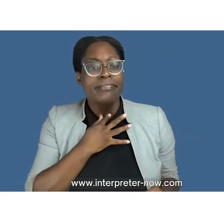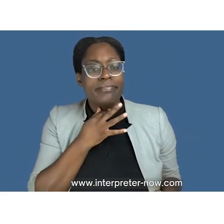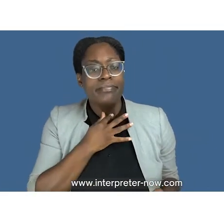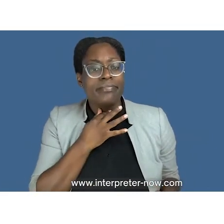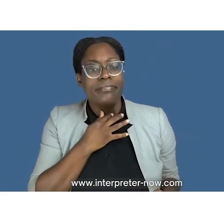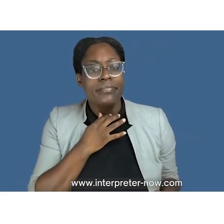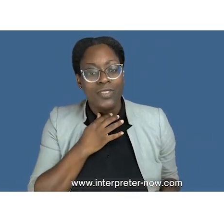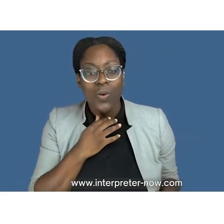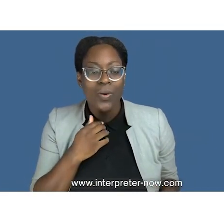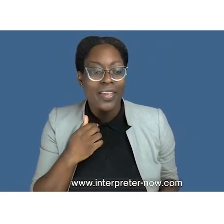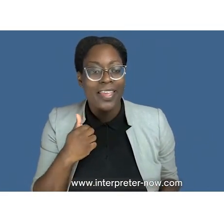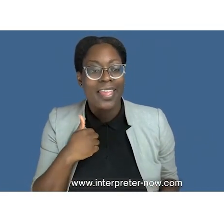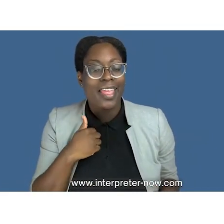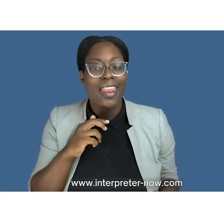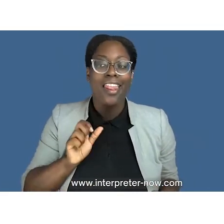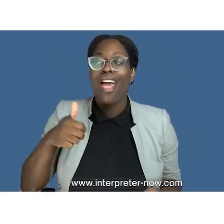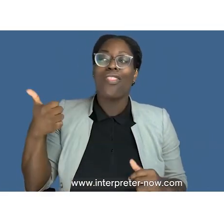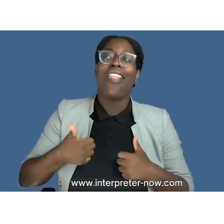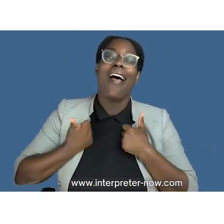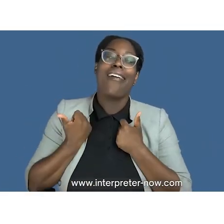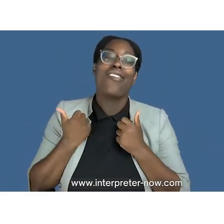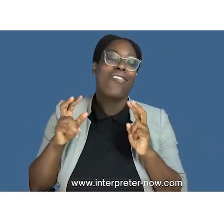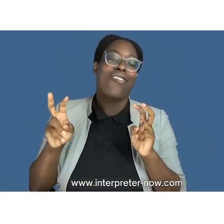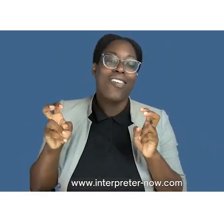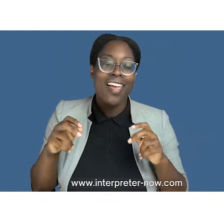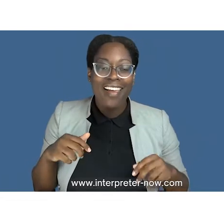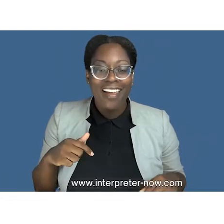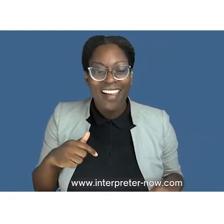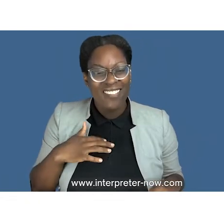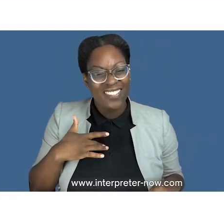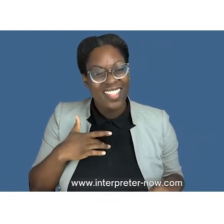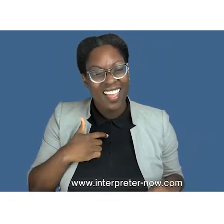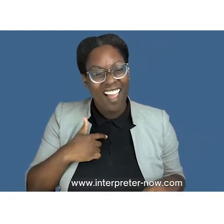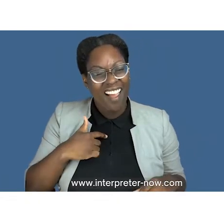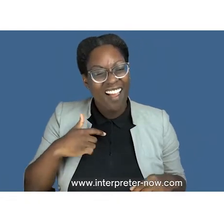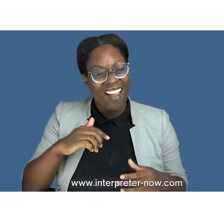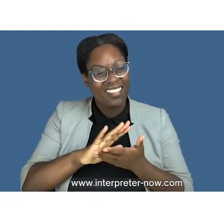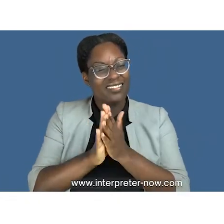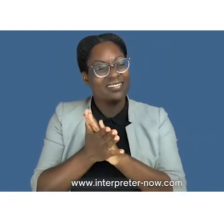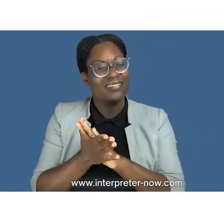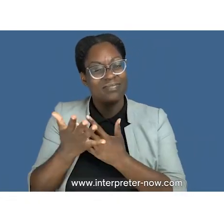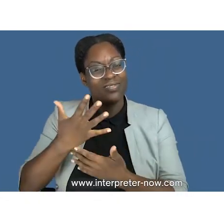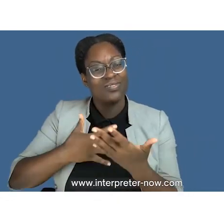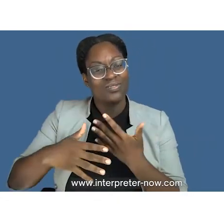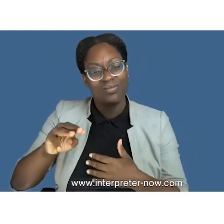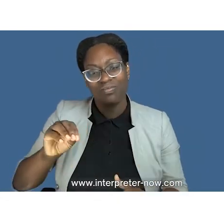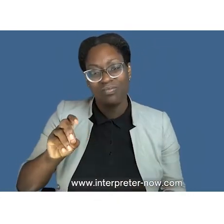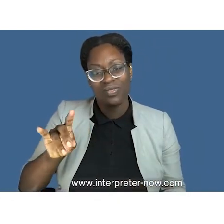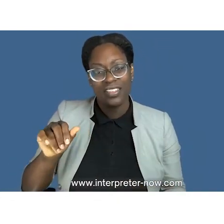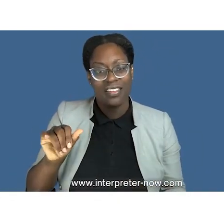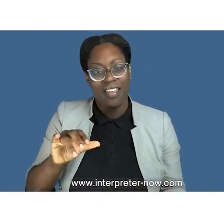I'm wondering, so in a previous life, I feel like I became